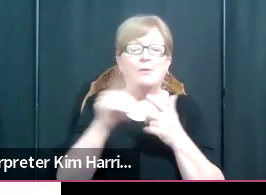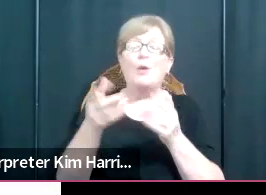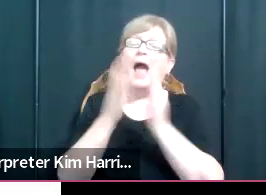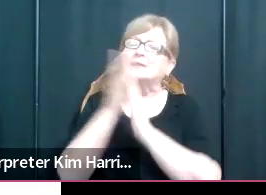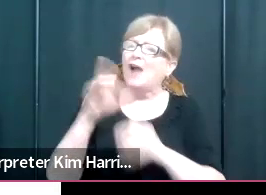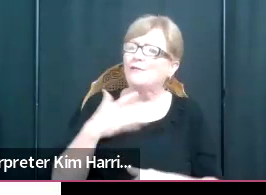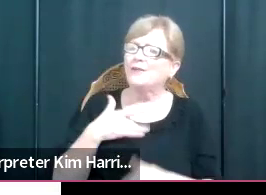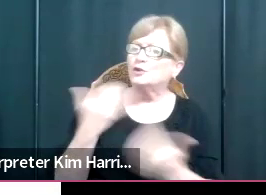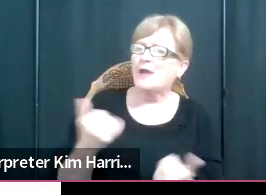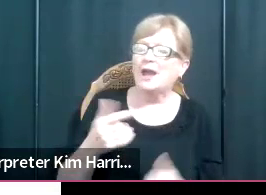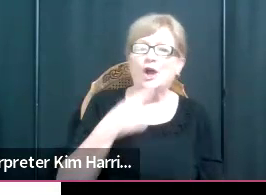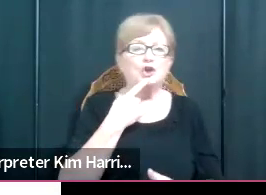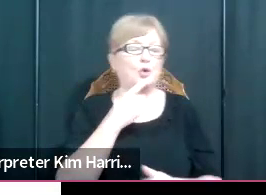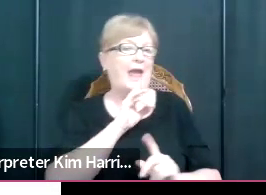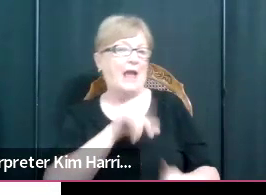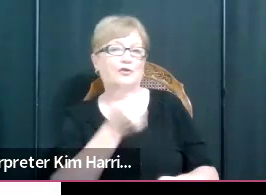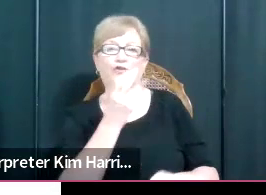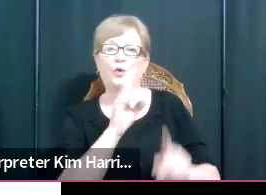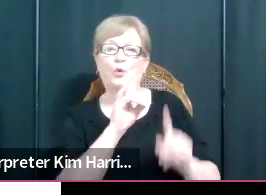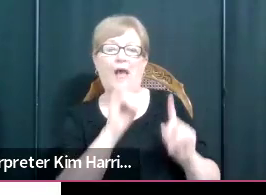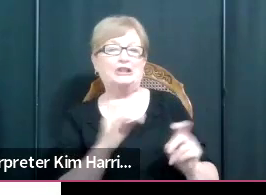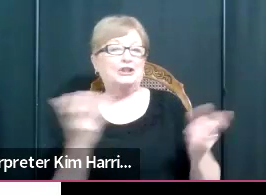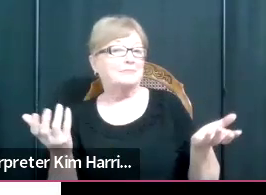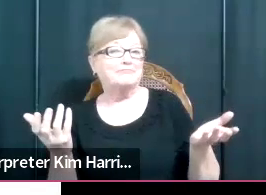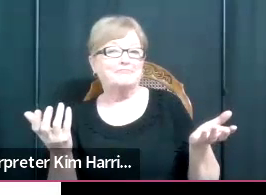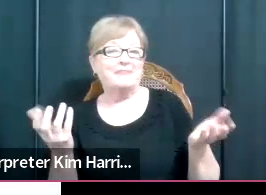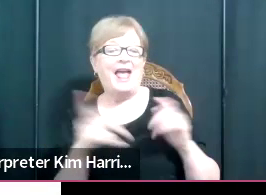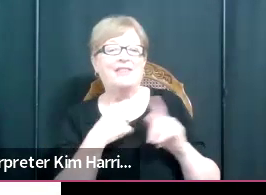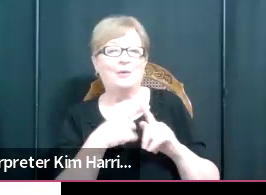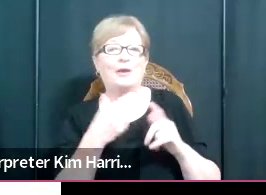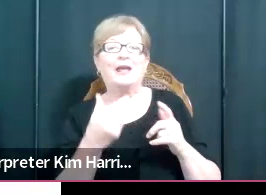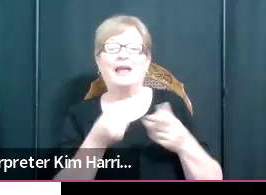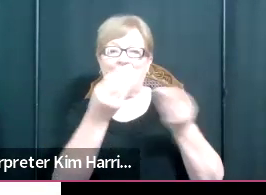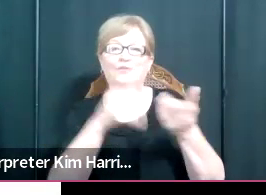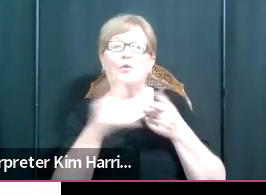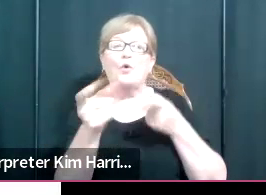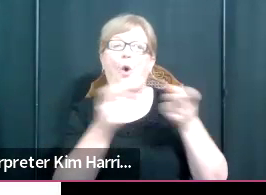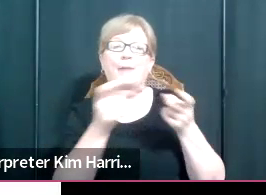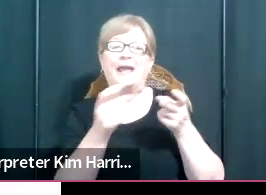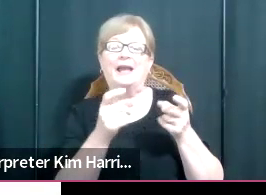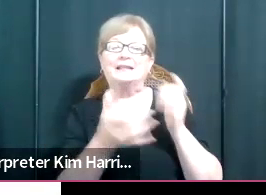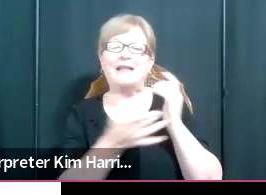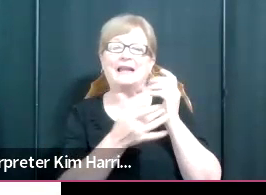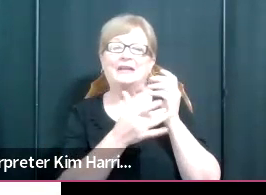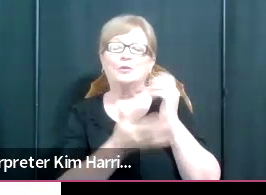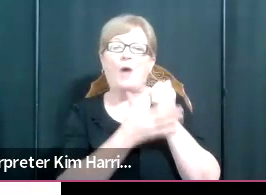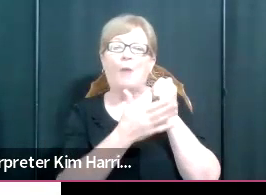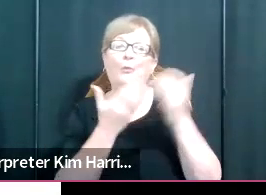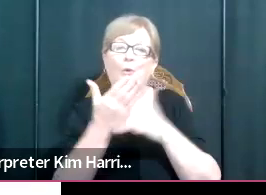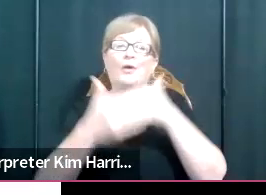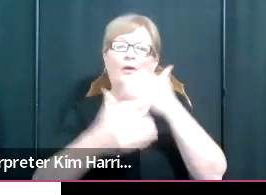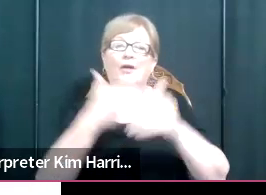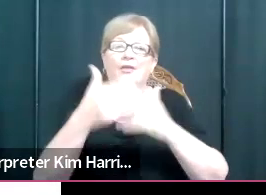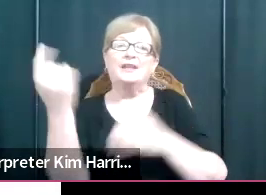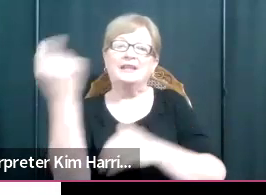feeling today and you answer a couple of questions, and it will give you coping techniques to use throughout the day to help improve your